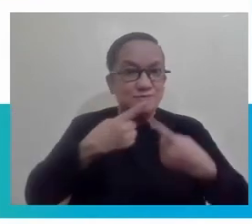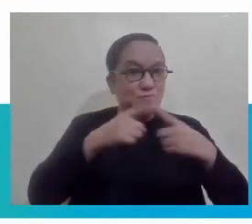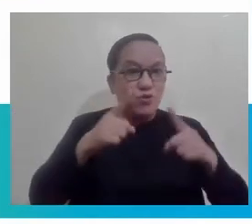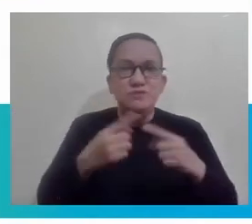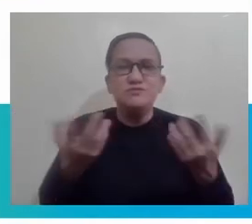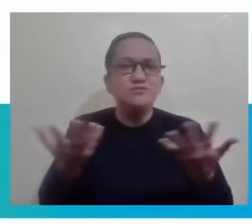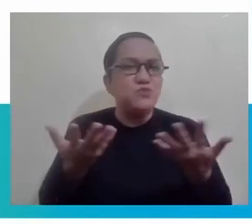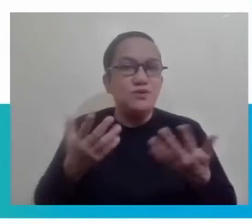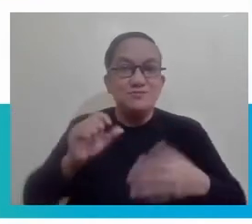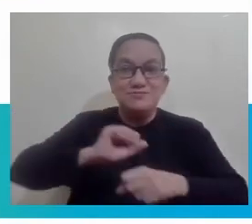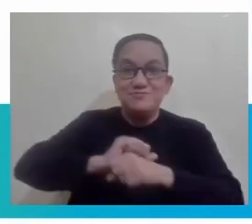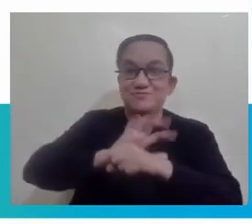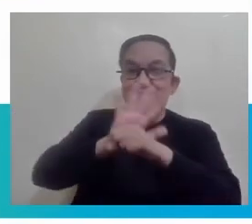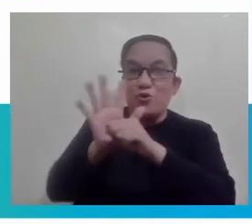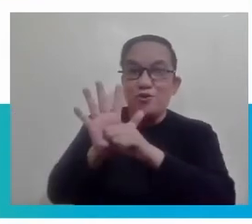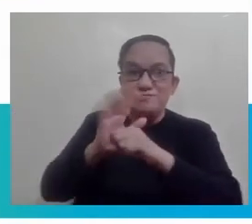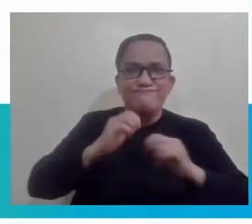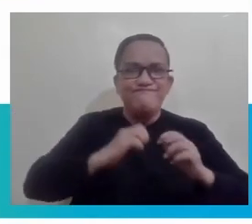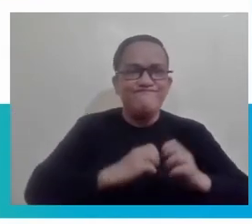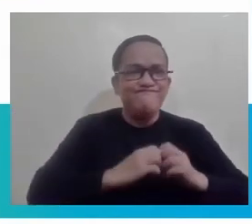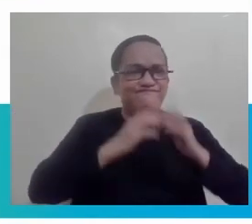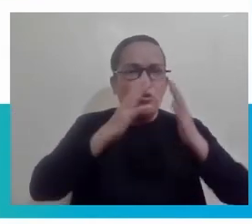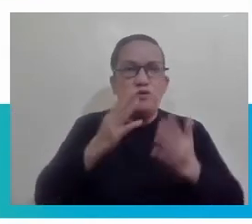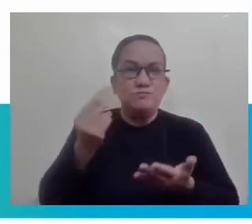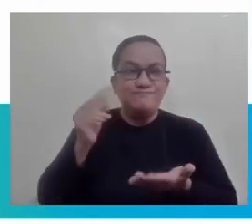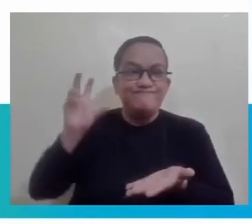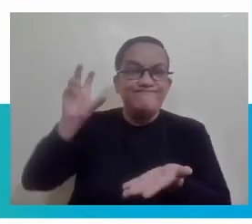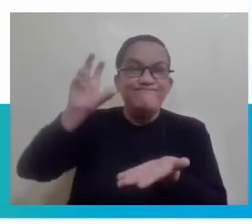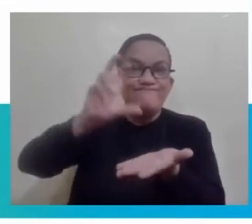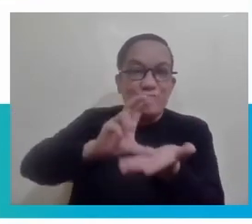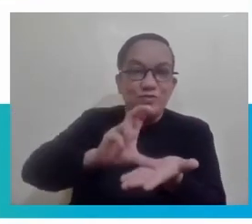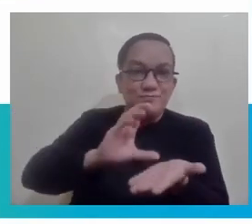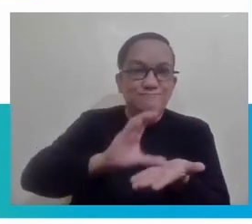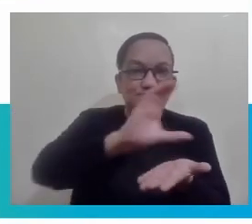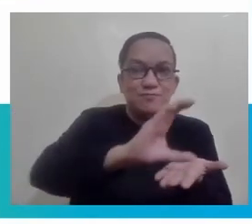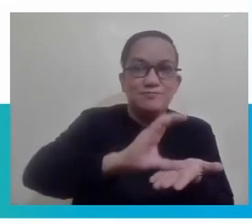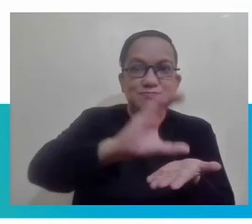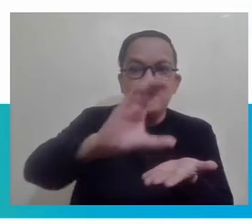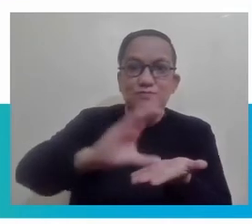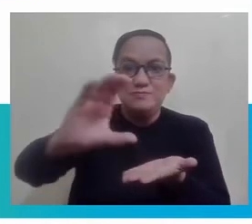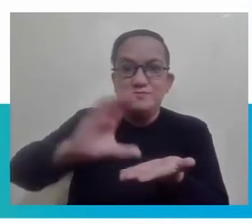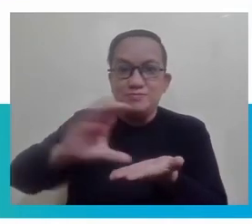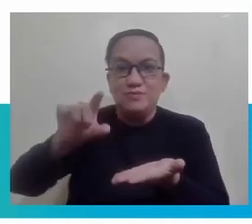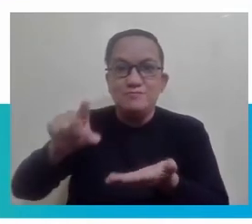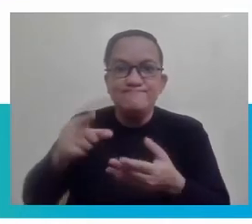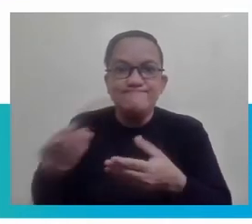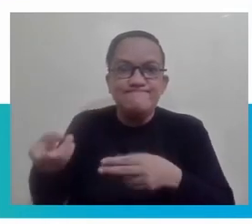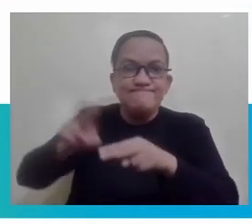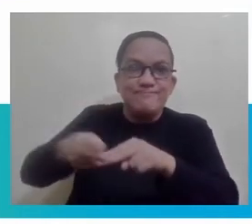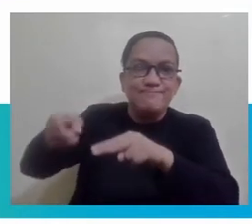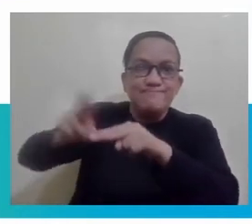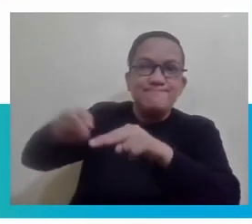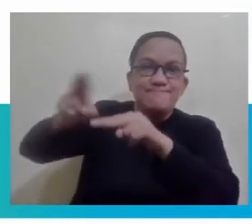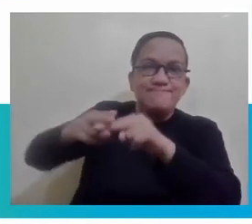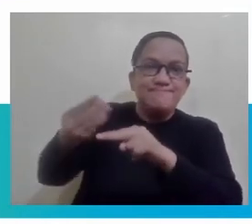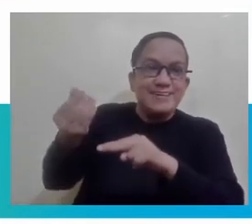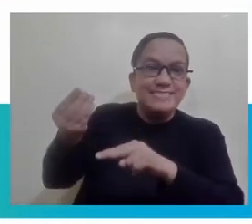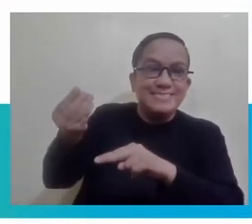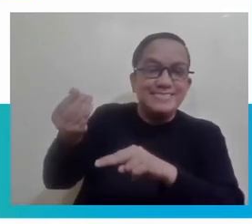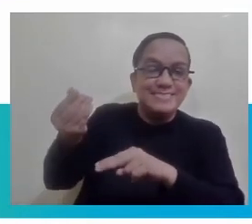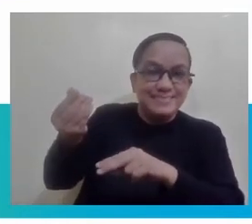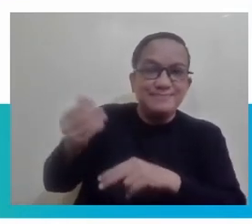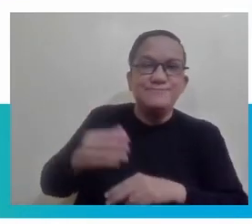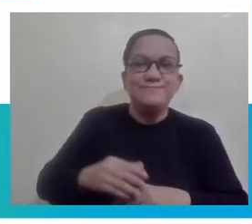to ensure a more sustainable, inclusive, resilient post-pandemic economy, we see the need to not only build